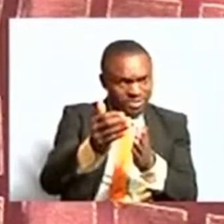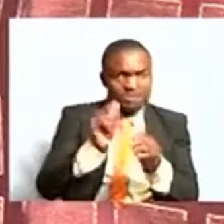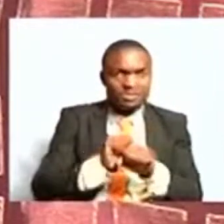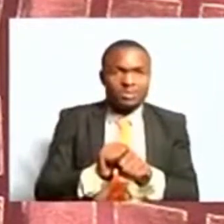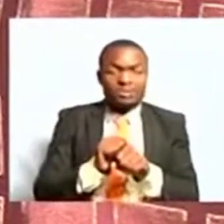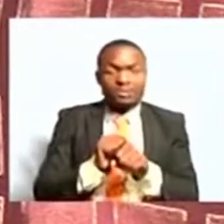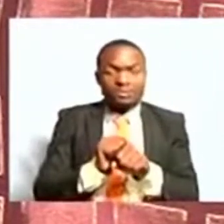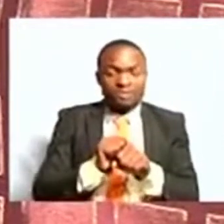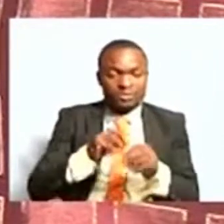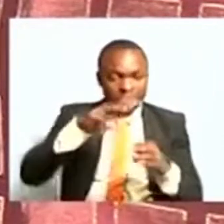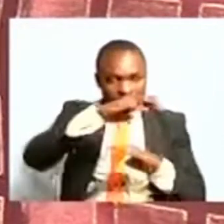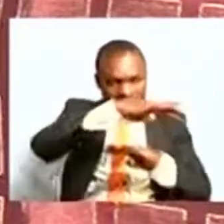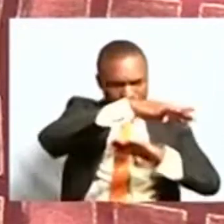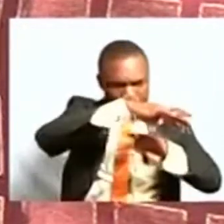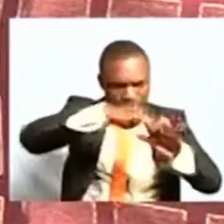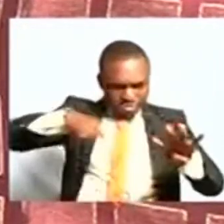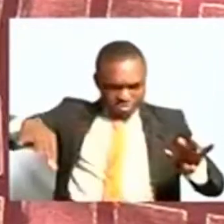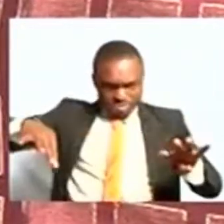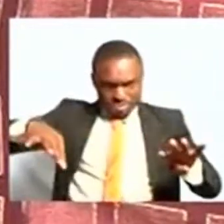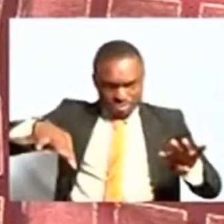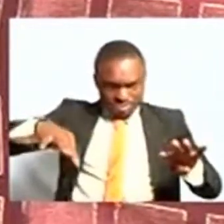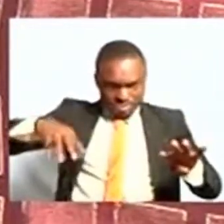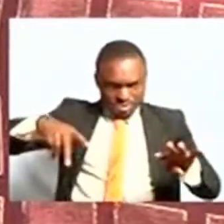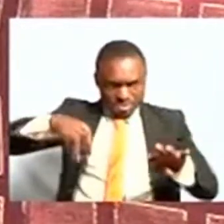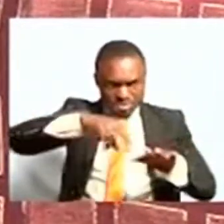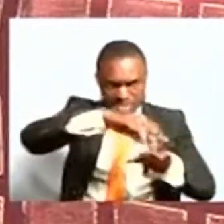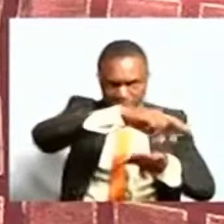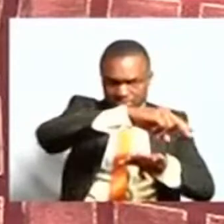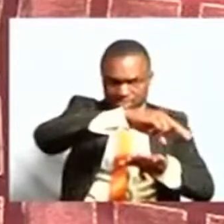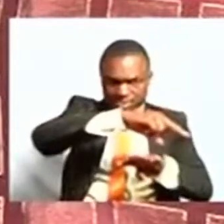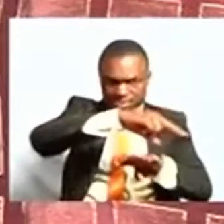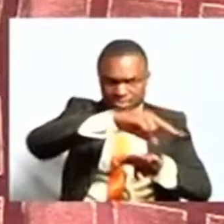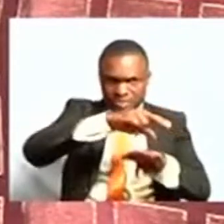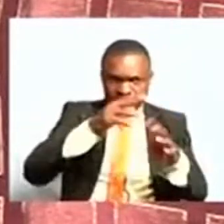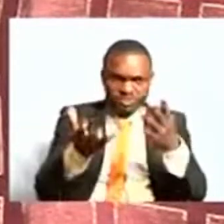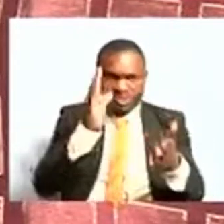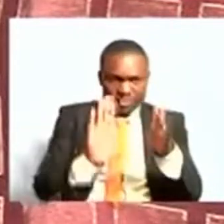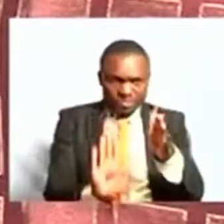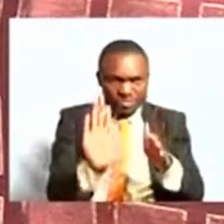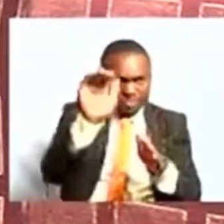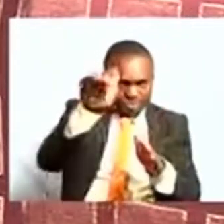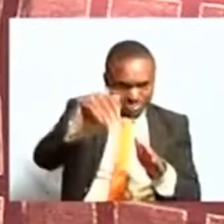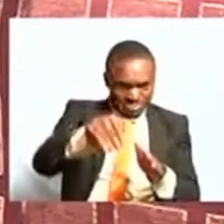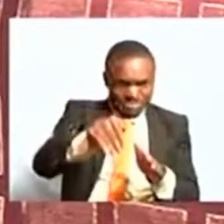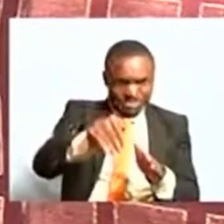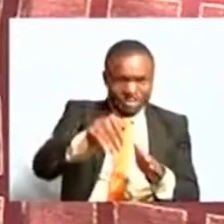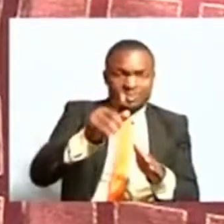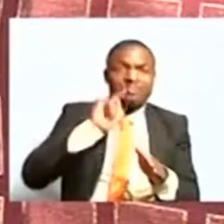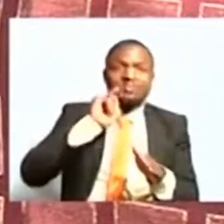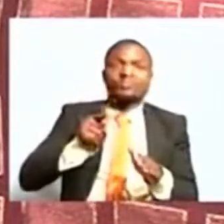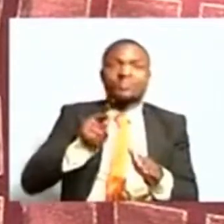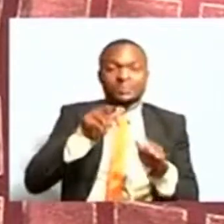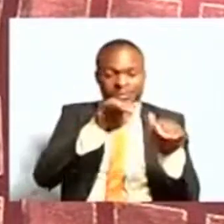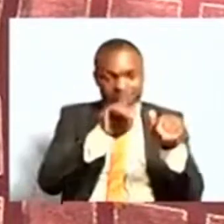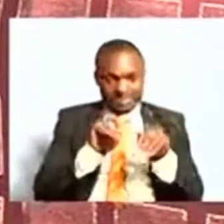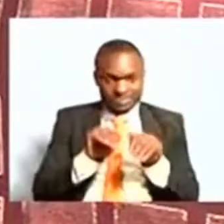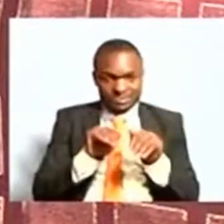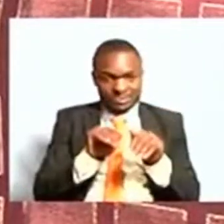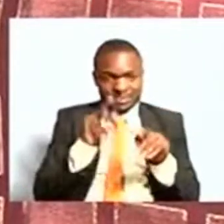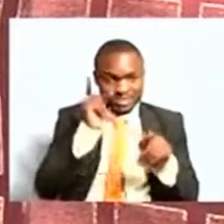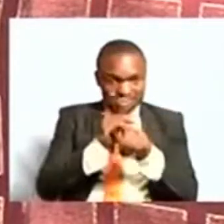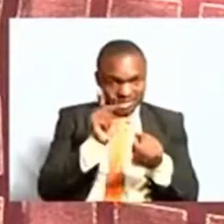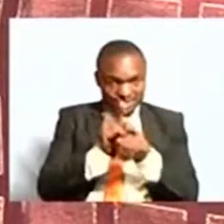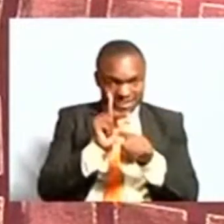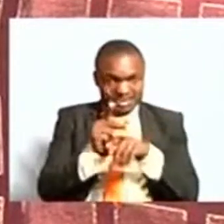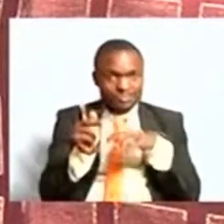avoid that. Or where there are humps, try to avoid that so that you stick into your lane. And always keep left. Remember, in our country, we